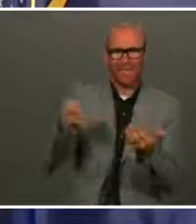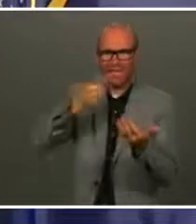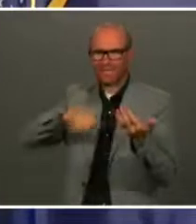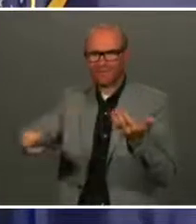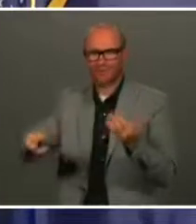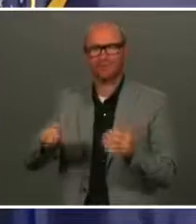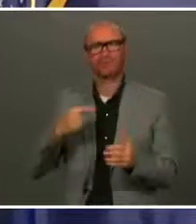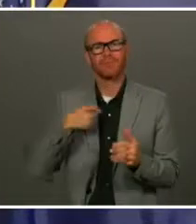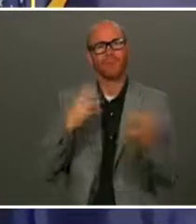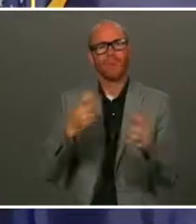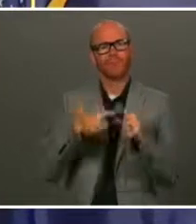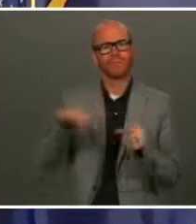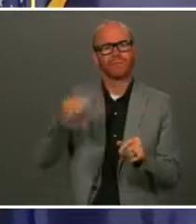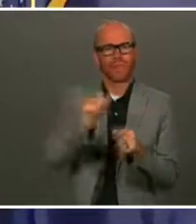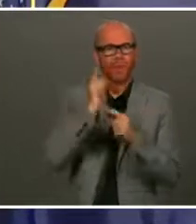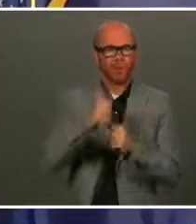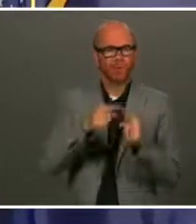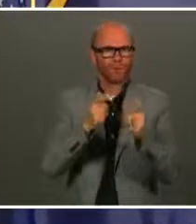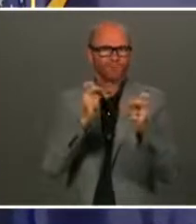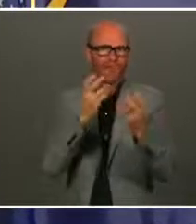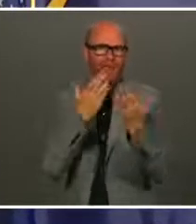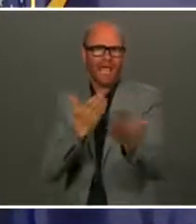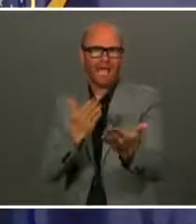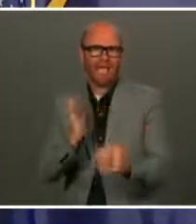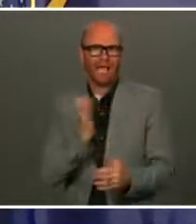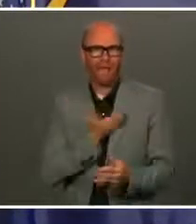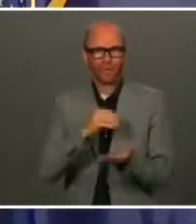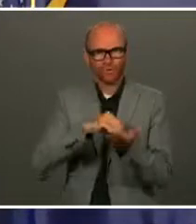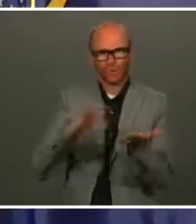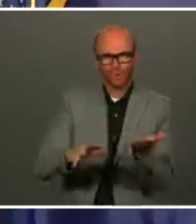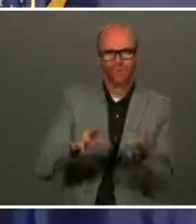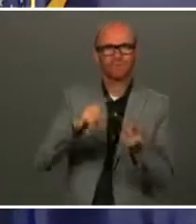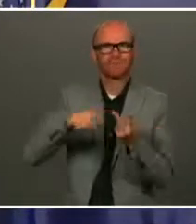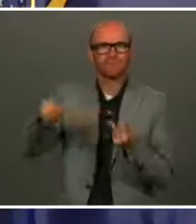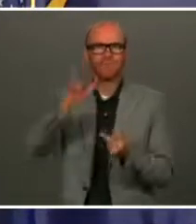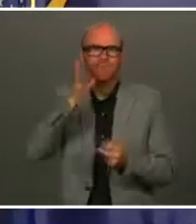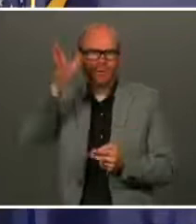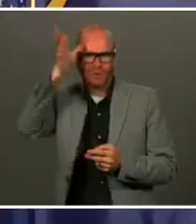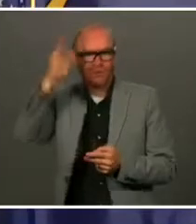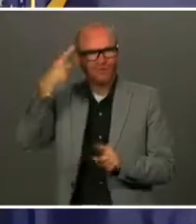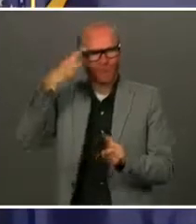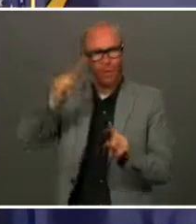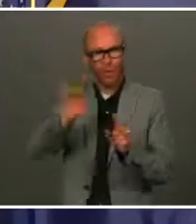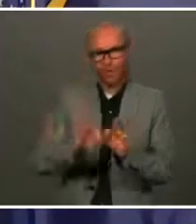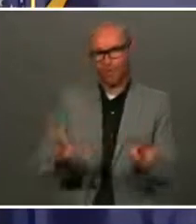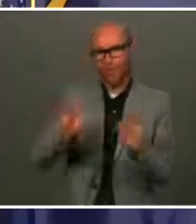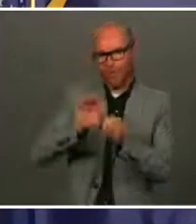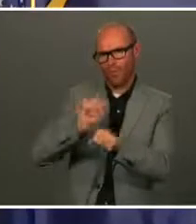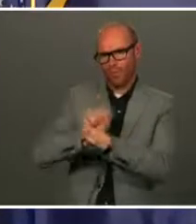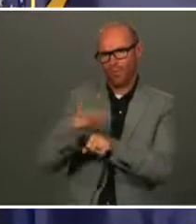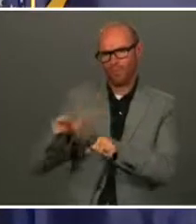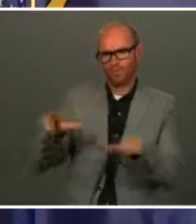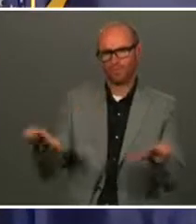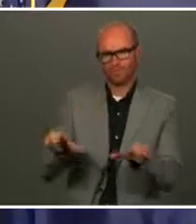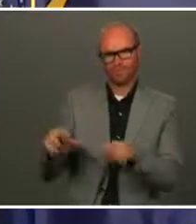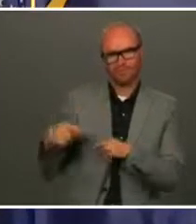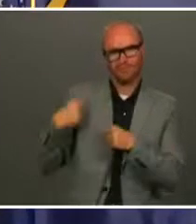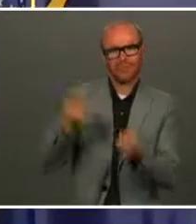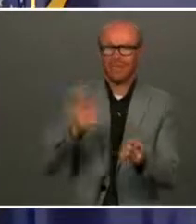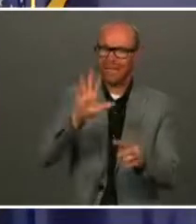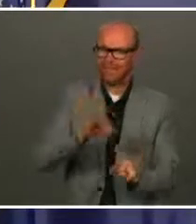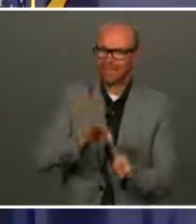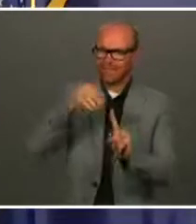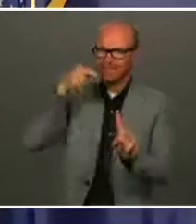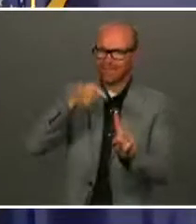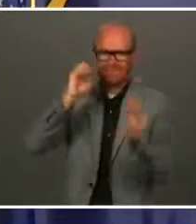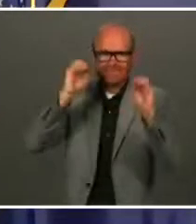just want to take this moment to thank our students and our parents for the important work that they do, but especially our teachers as they're